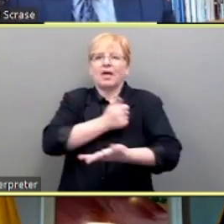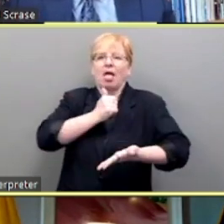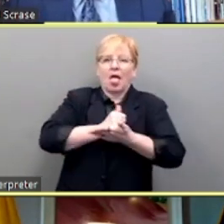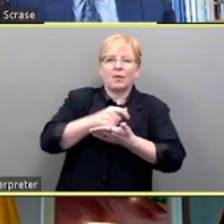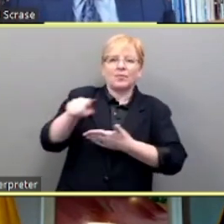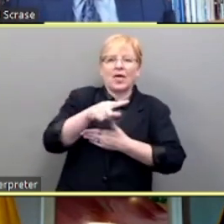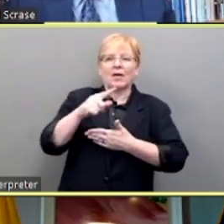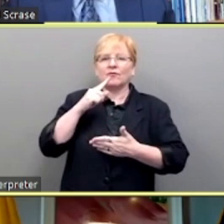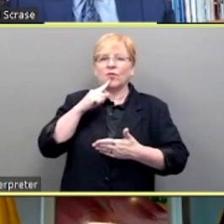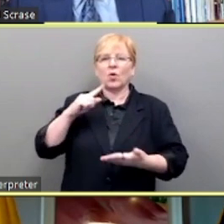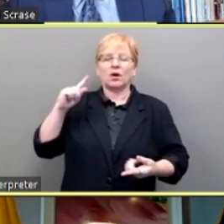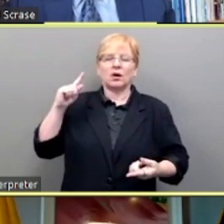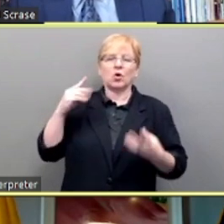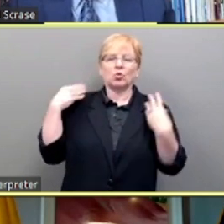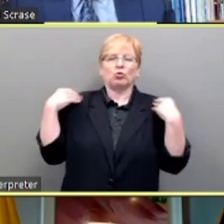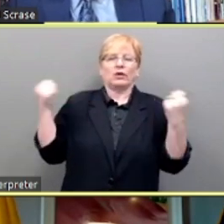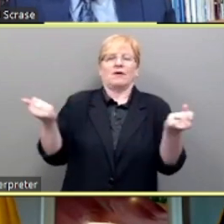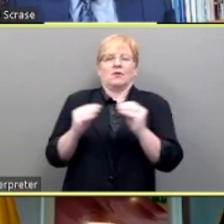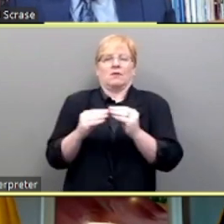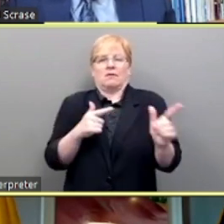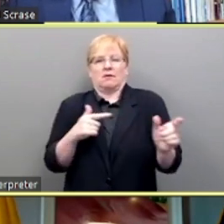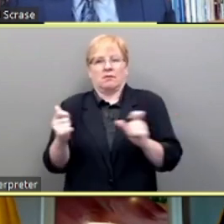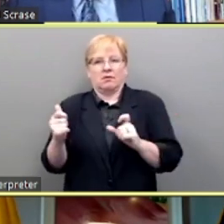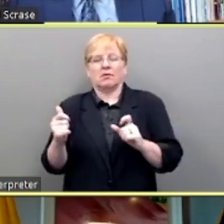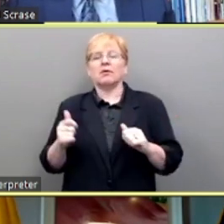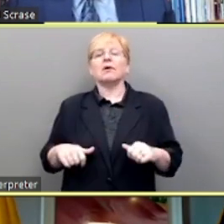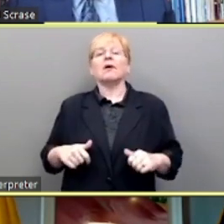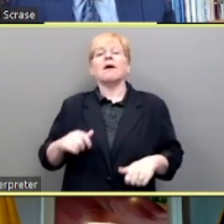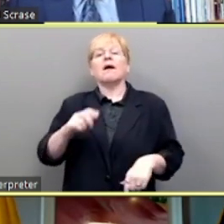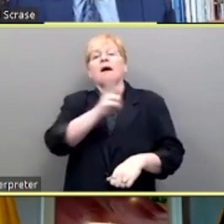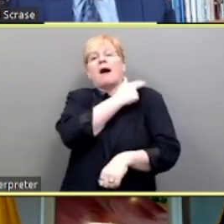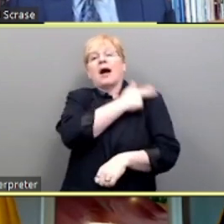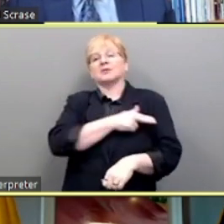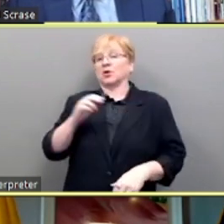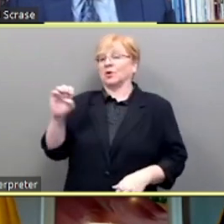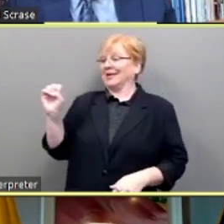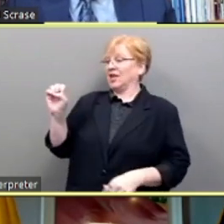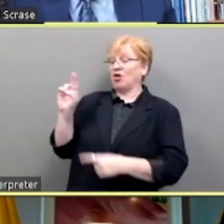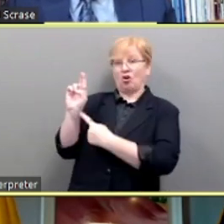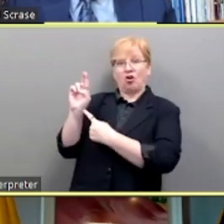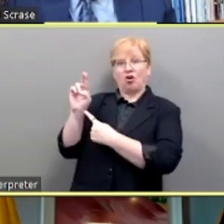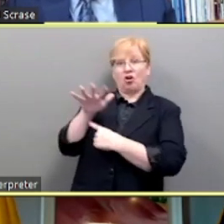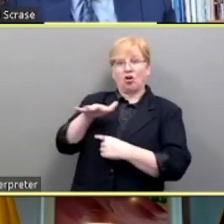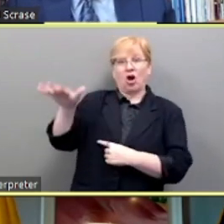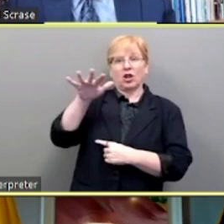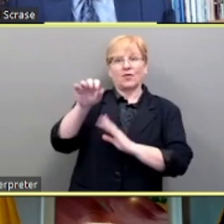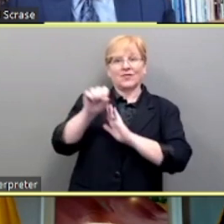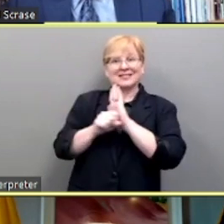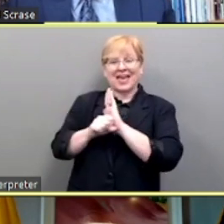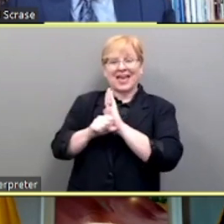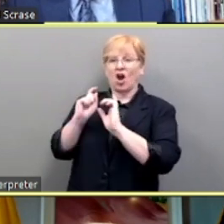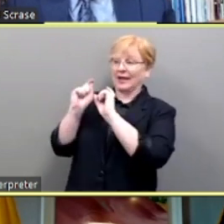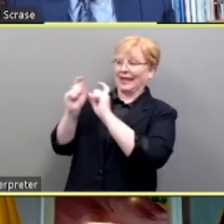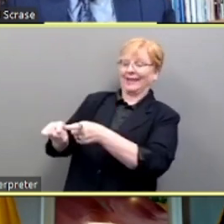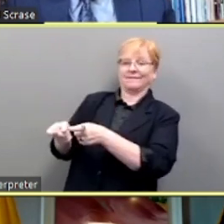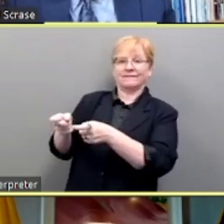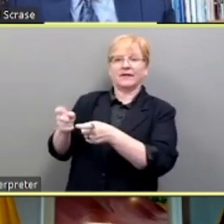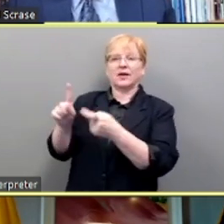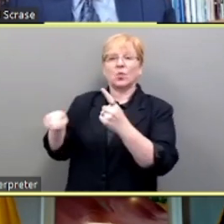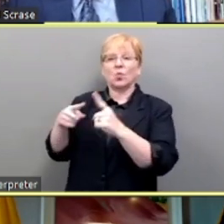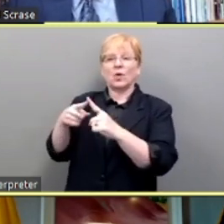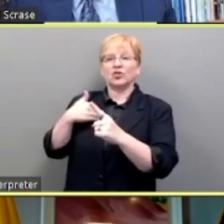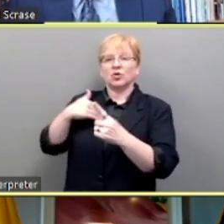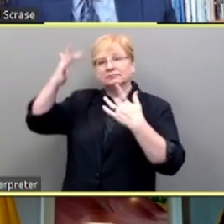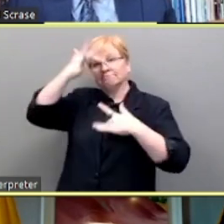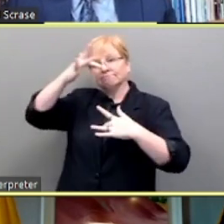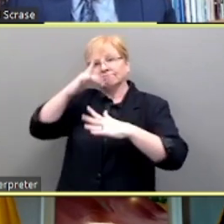the next couple of weeks. Most hospital emergency rooms in the state are either giving those treatments now or ramping up, but